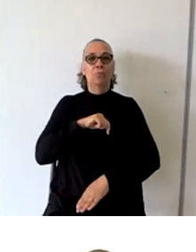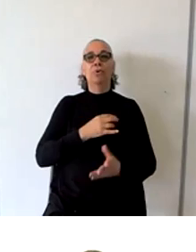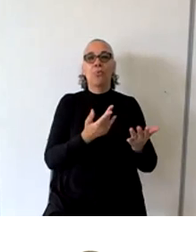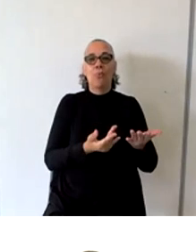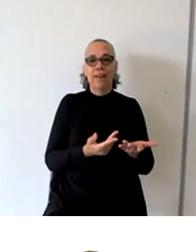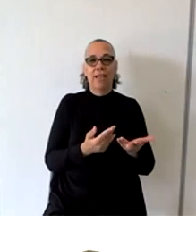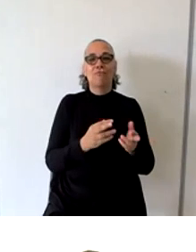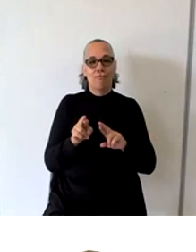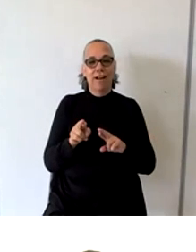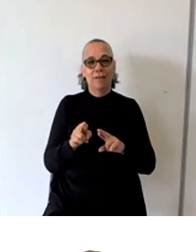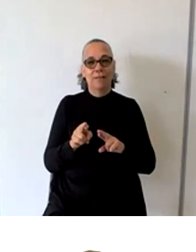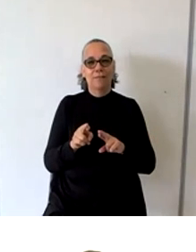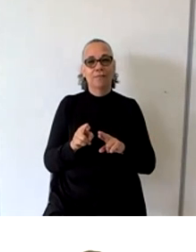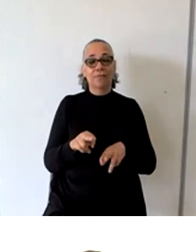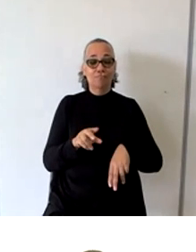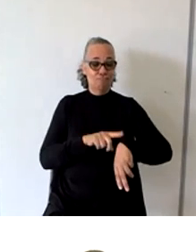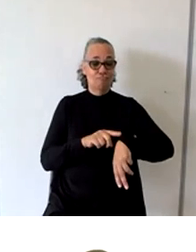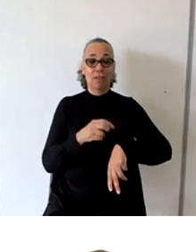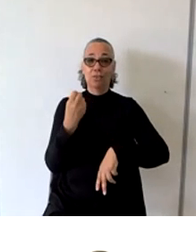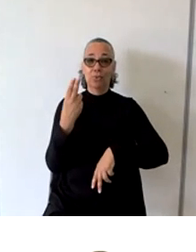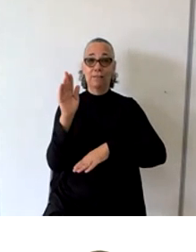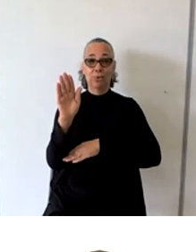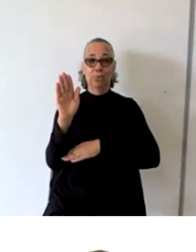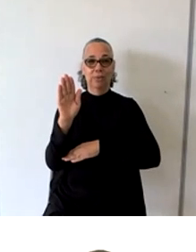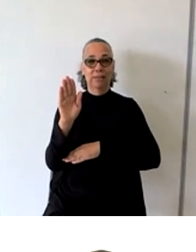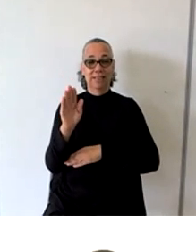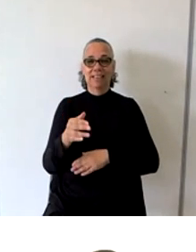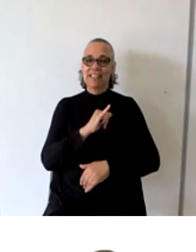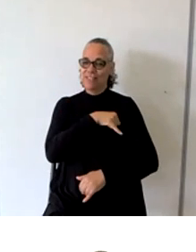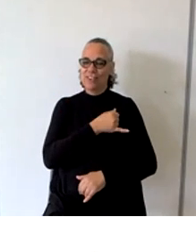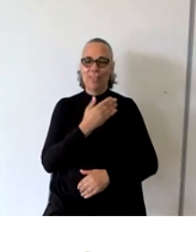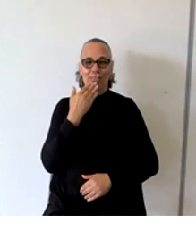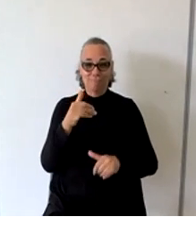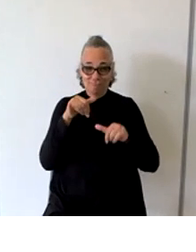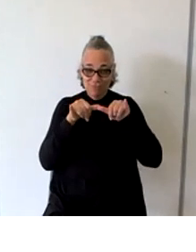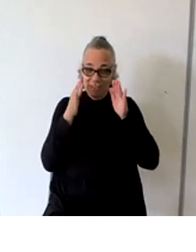noon. So again, thank you so much, Jessica, and I hope you stick around. Yes, definitely. Thank you.